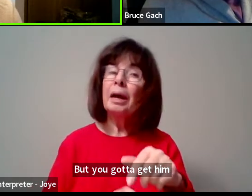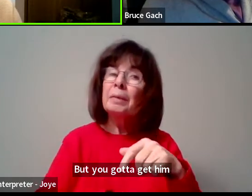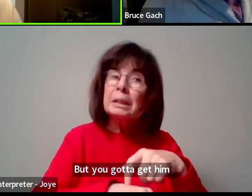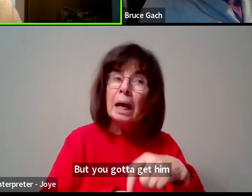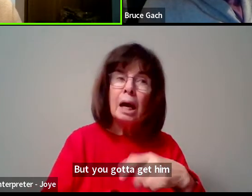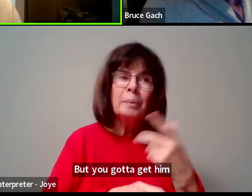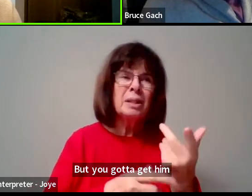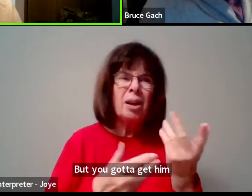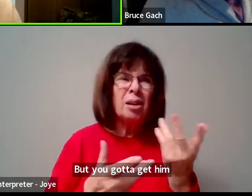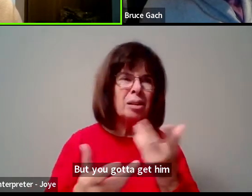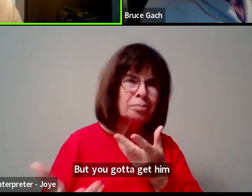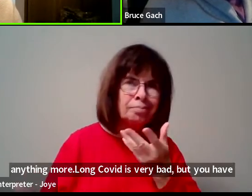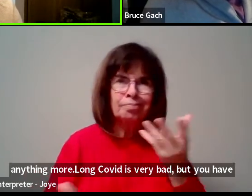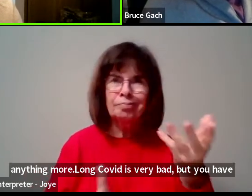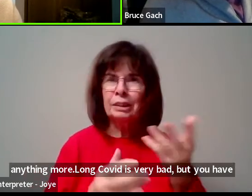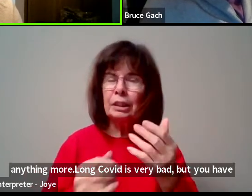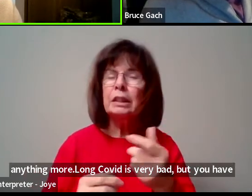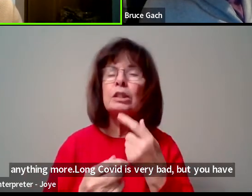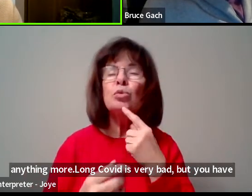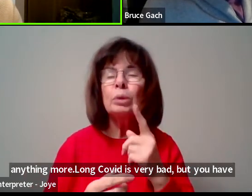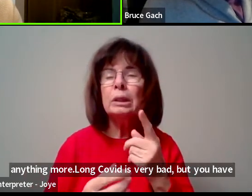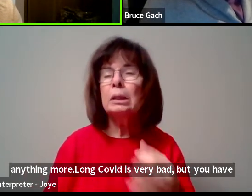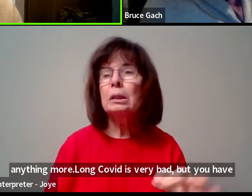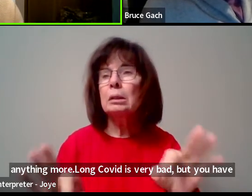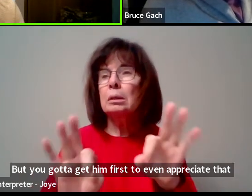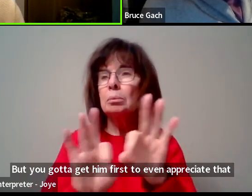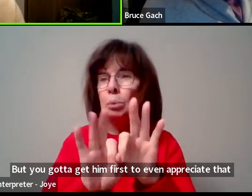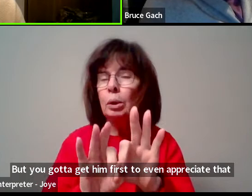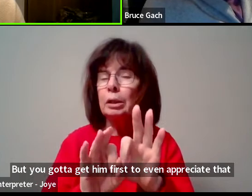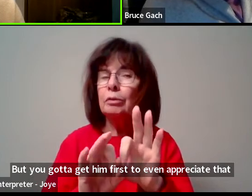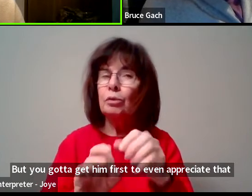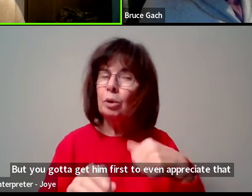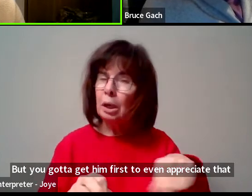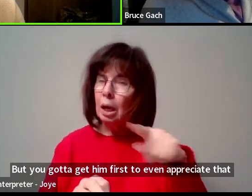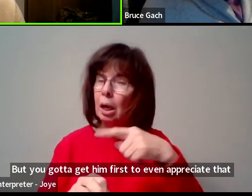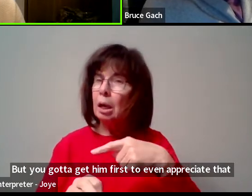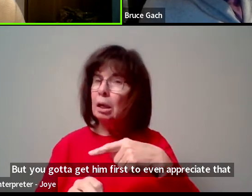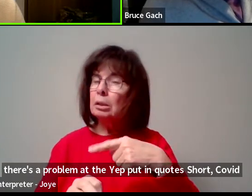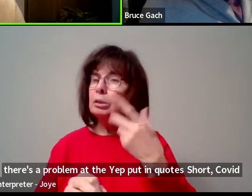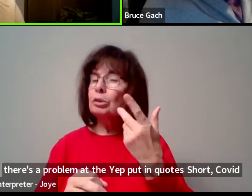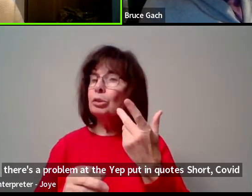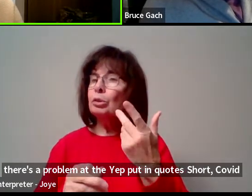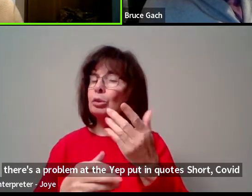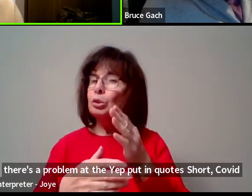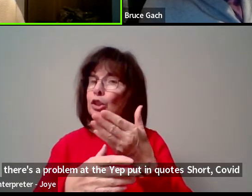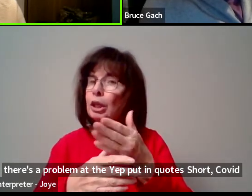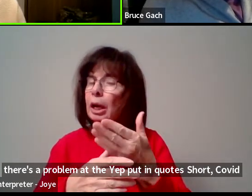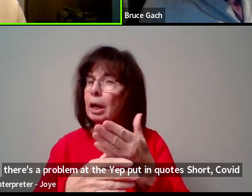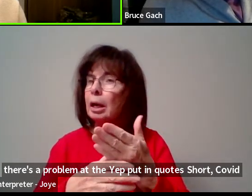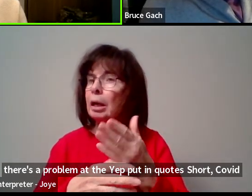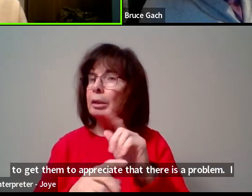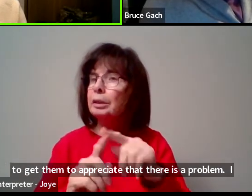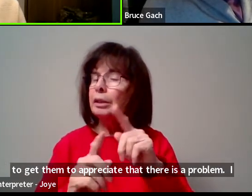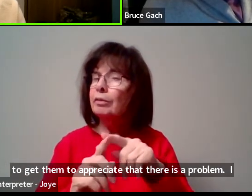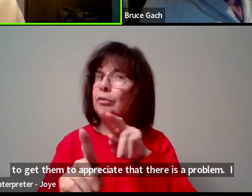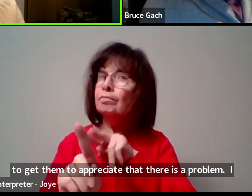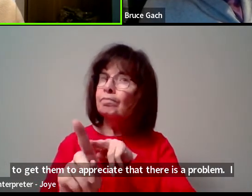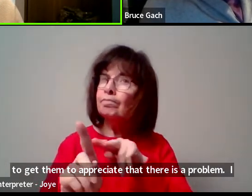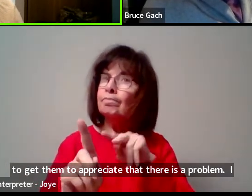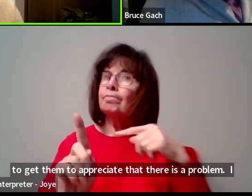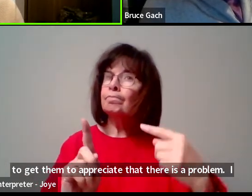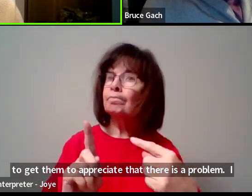so it's important for us to continue to share different angles we use to approach